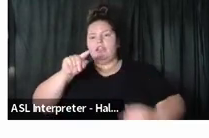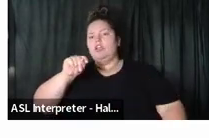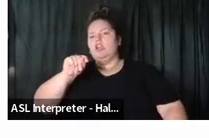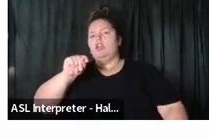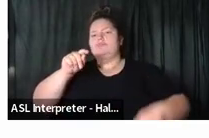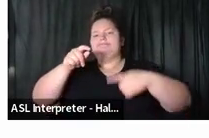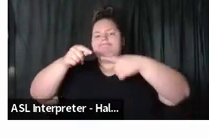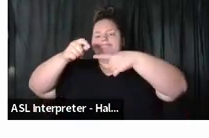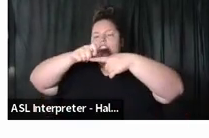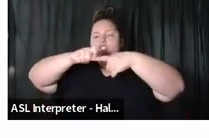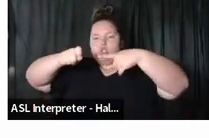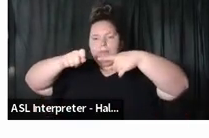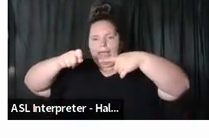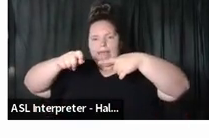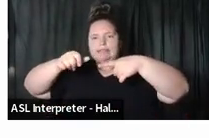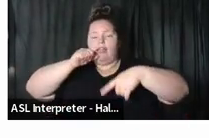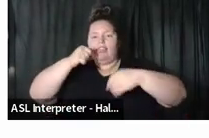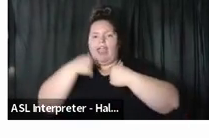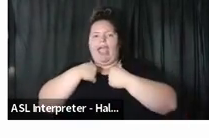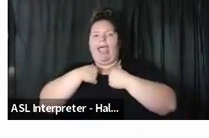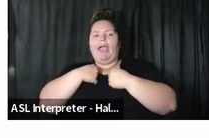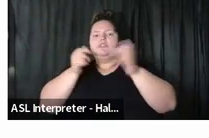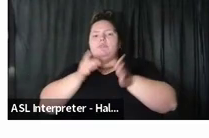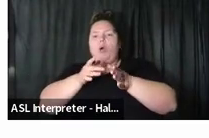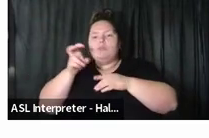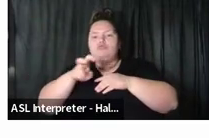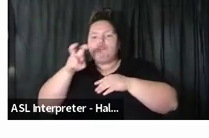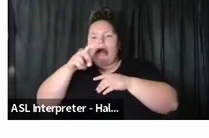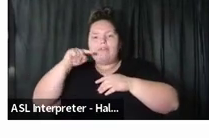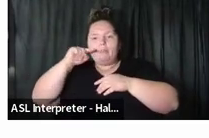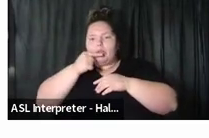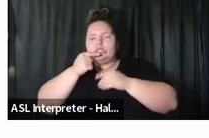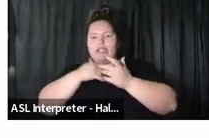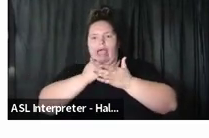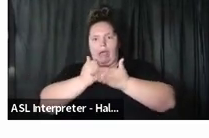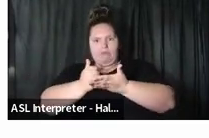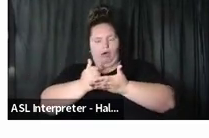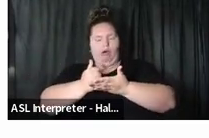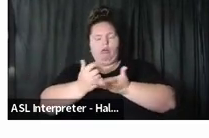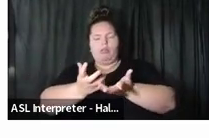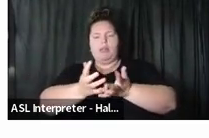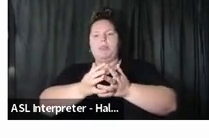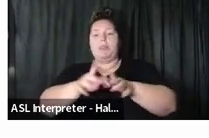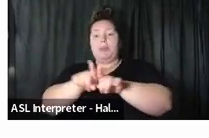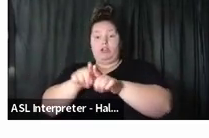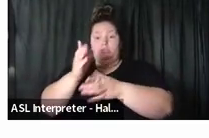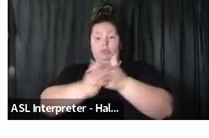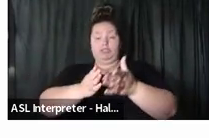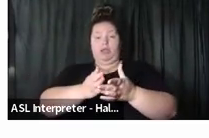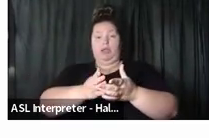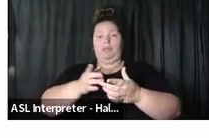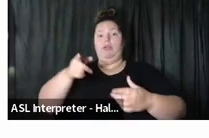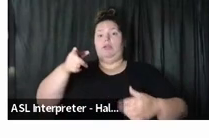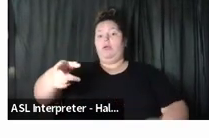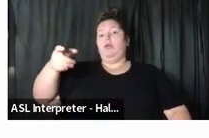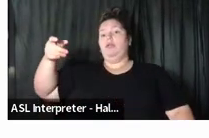these little travel brushes that you can bring with you that are helpful in a pinch. And there's also some grab bars that you could bring that